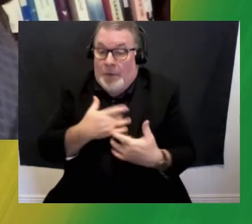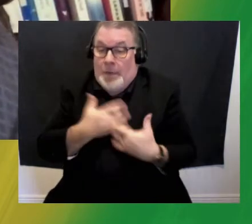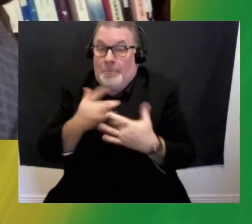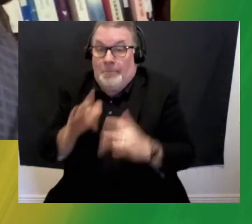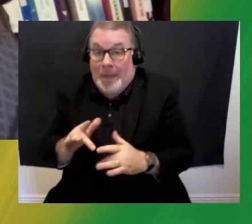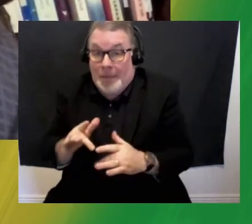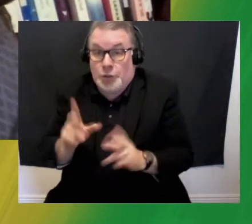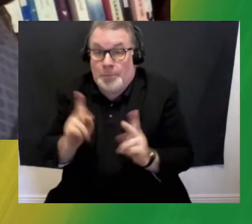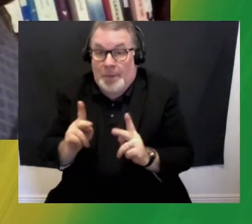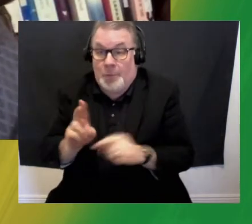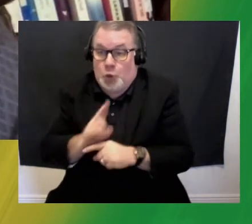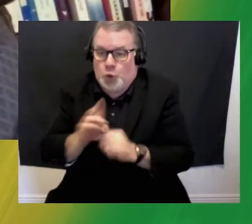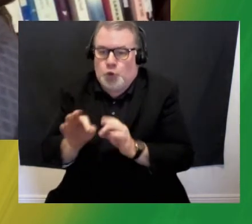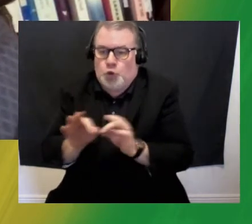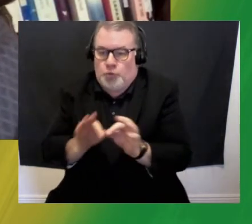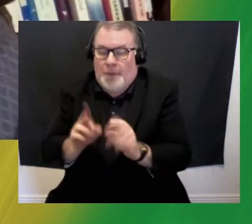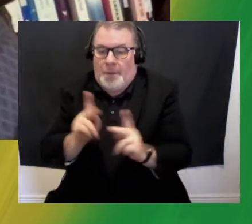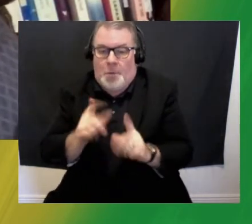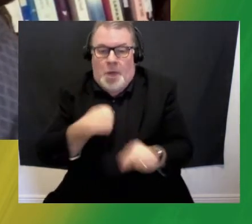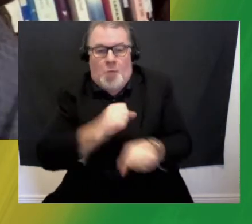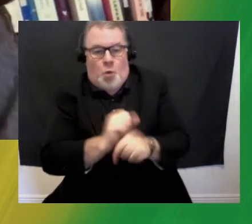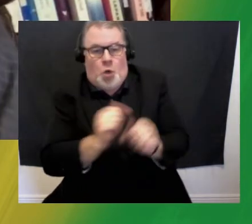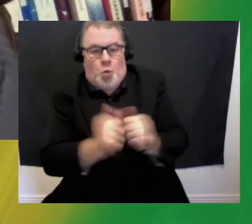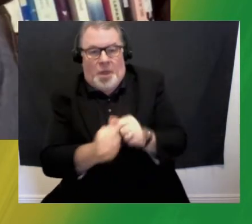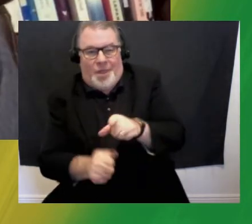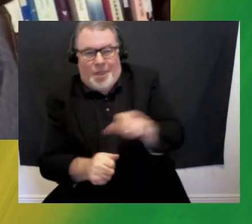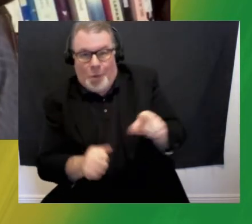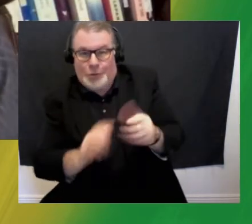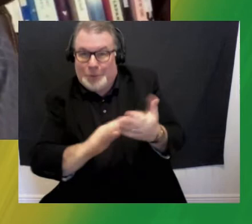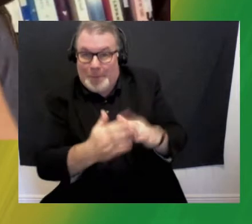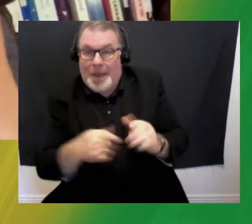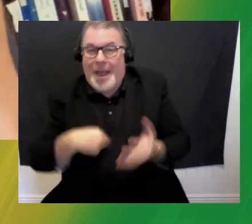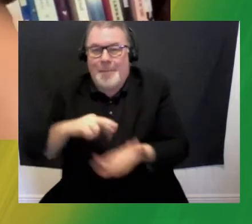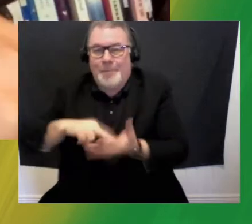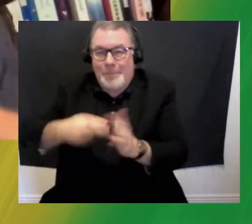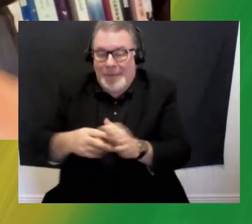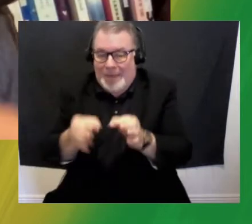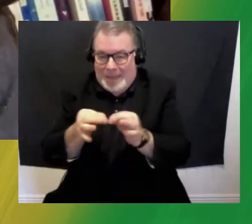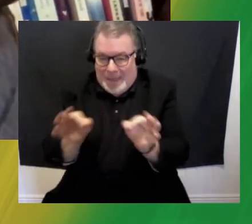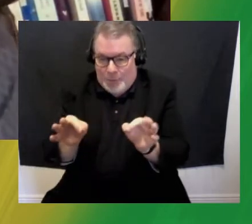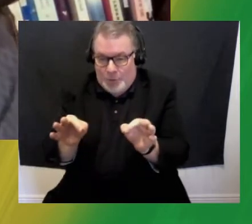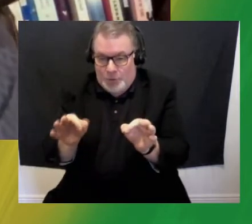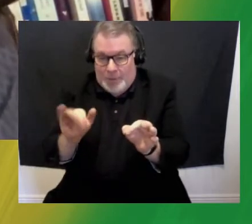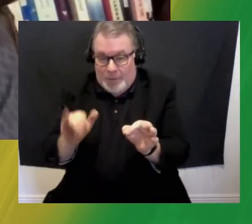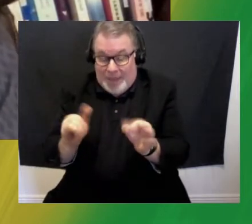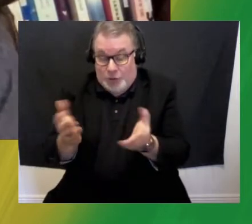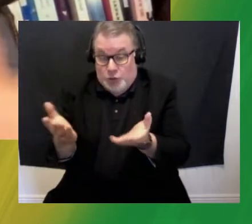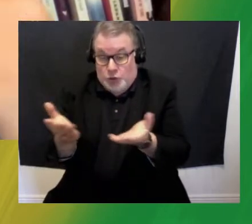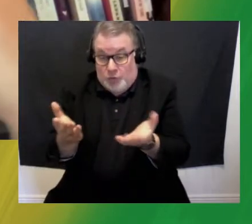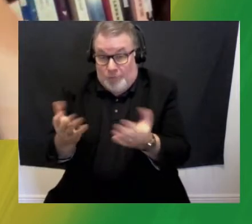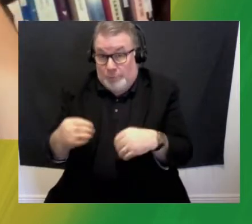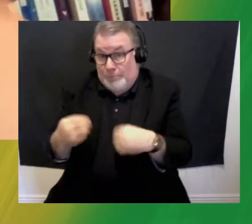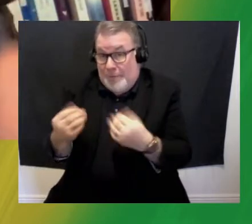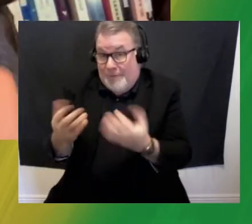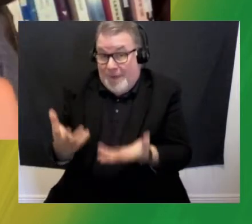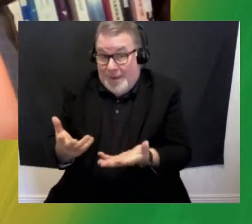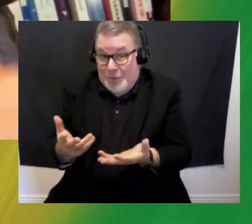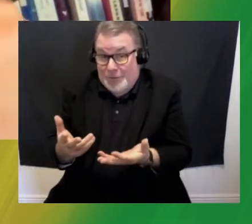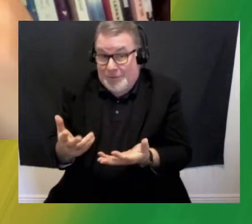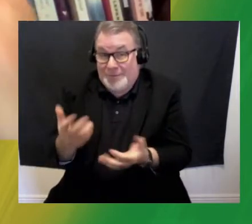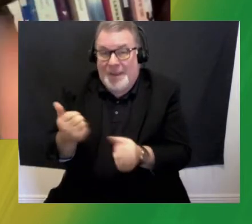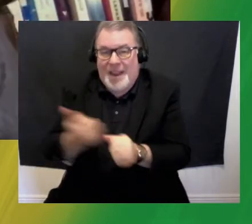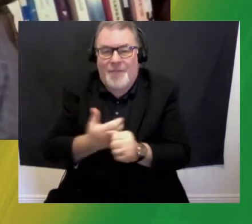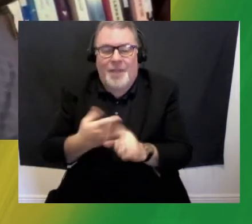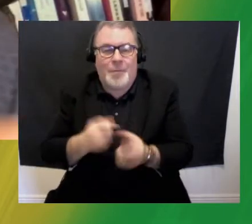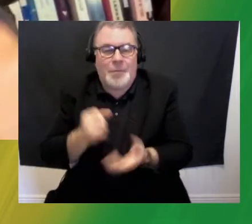describe the folks that I was working with in those communities. I'm talking about the language that service providers, everything from social